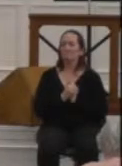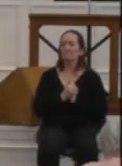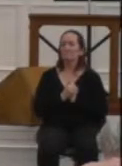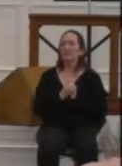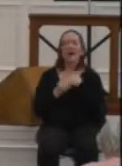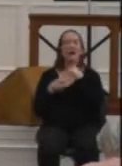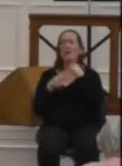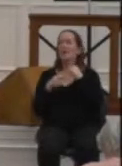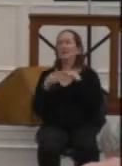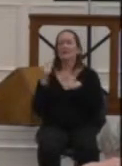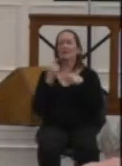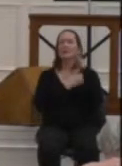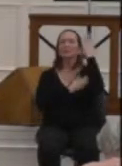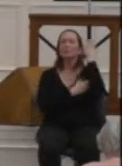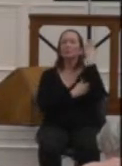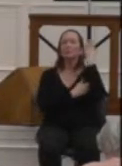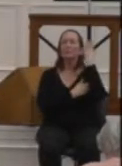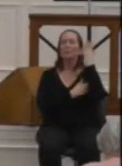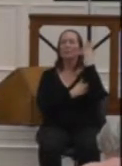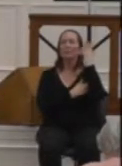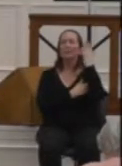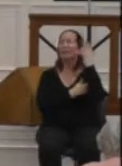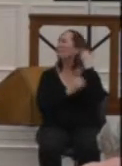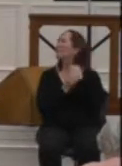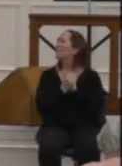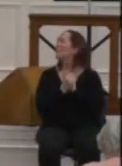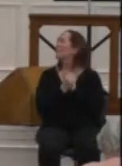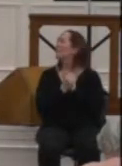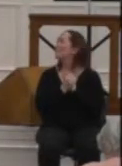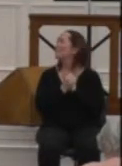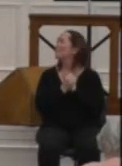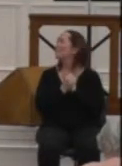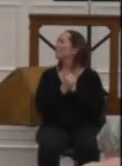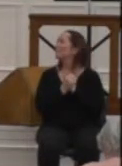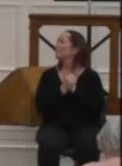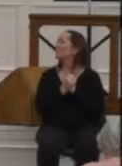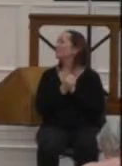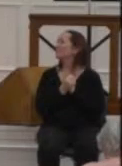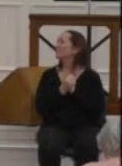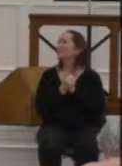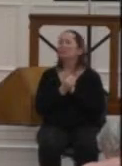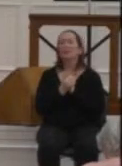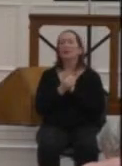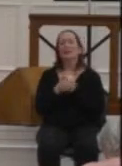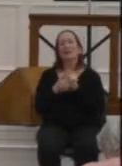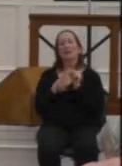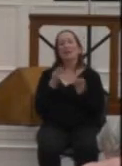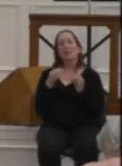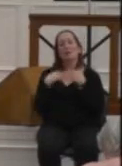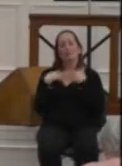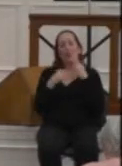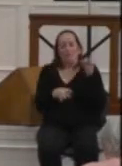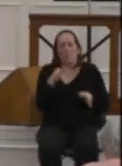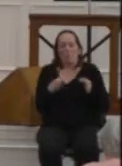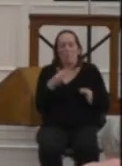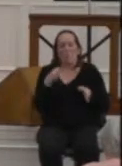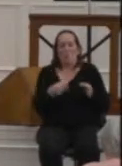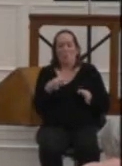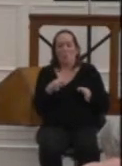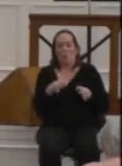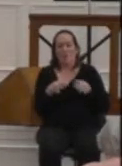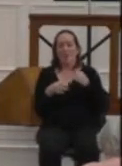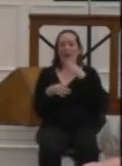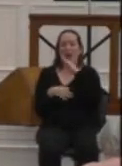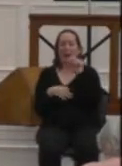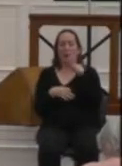I can't this morning put down on paper, if we were to have a court case here, I cannot, and you were the judge, I cannot